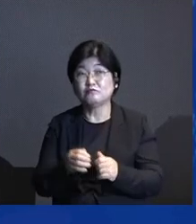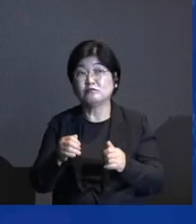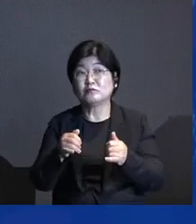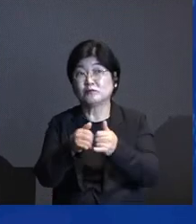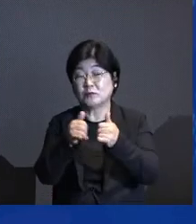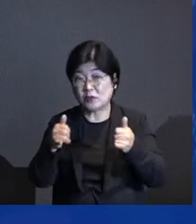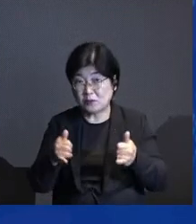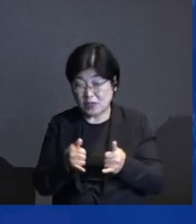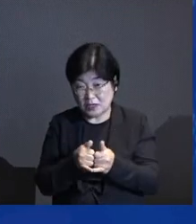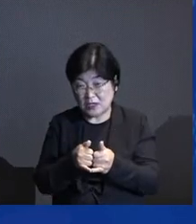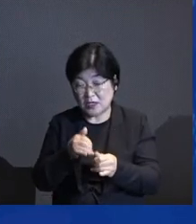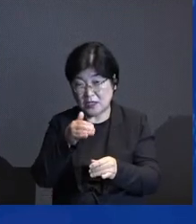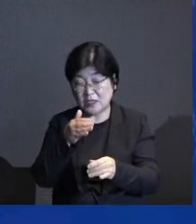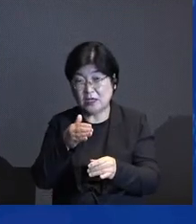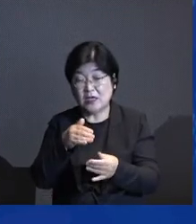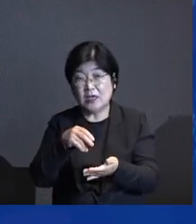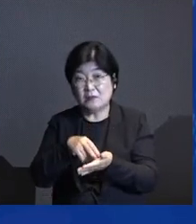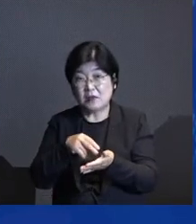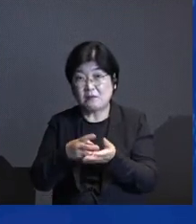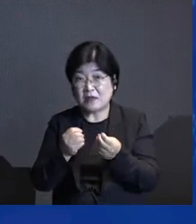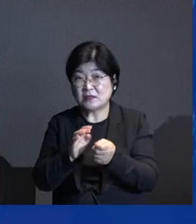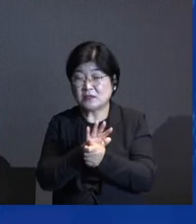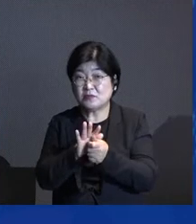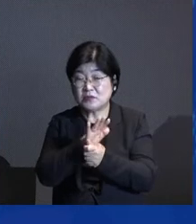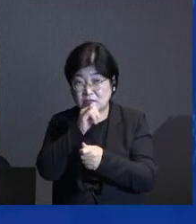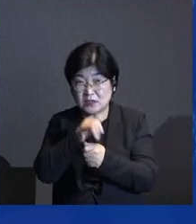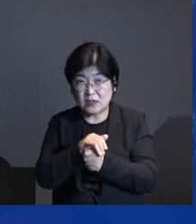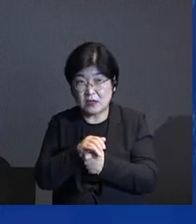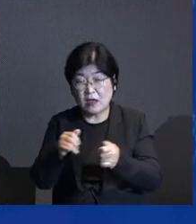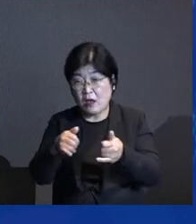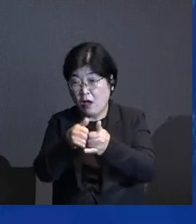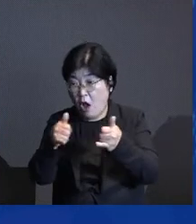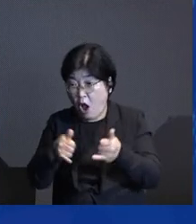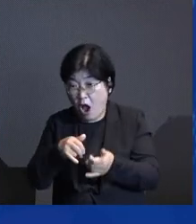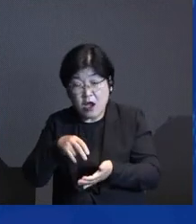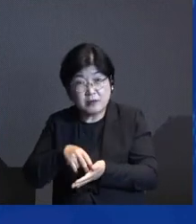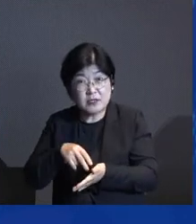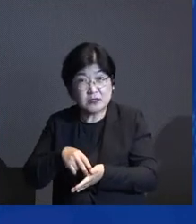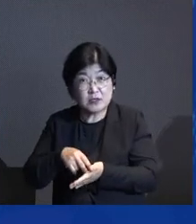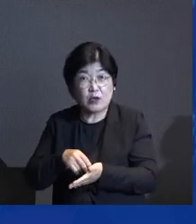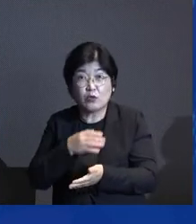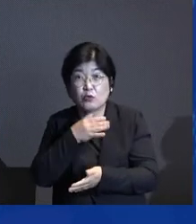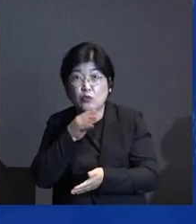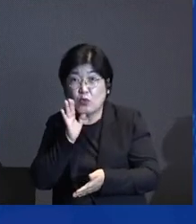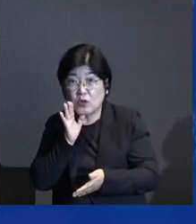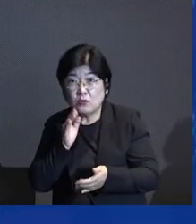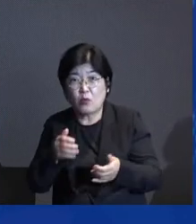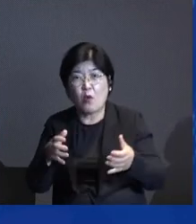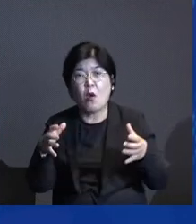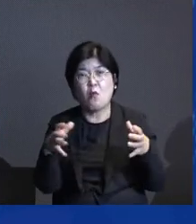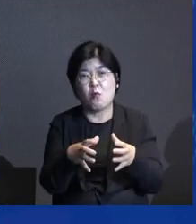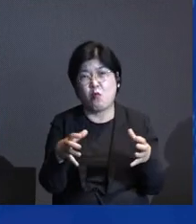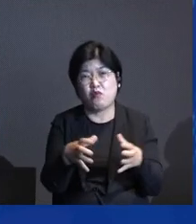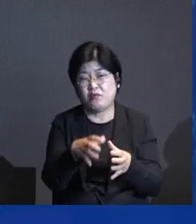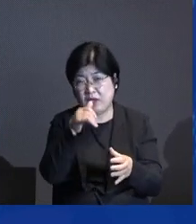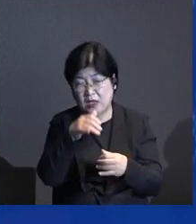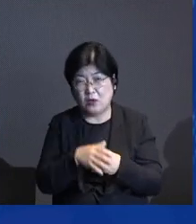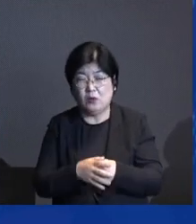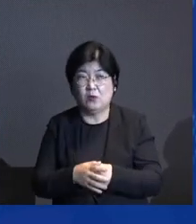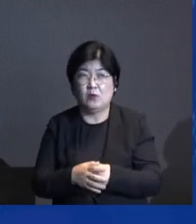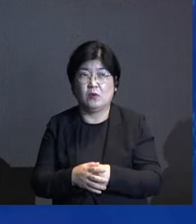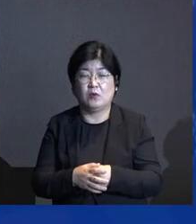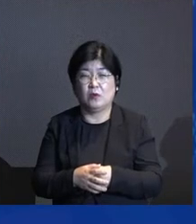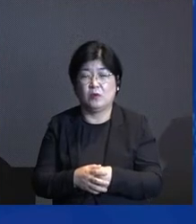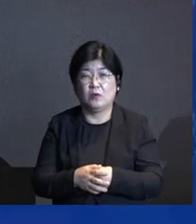level, it consists of elderly hubs, networks of aging populations in each village, center committee,